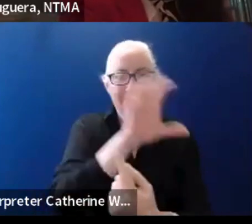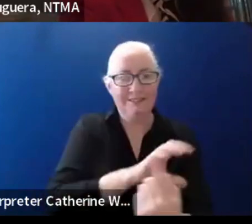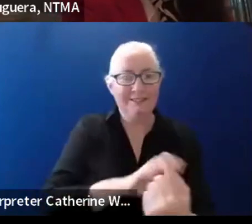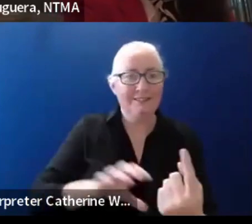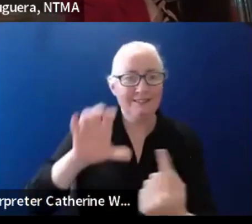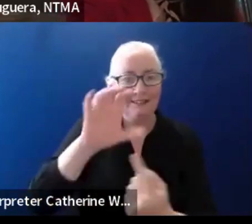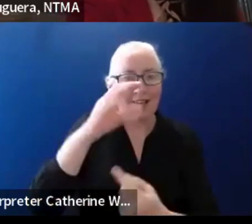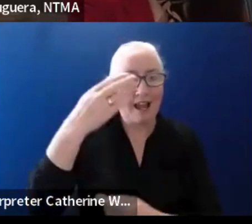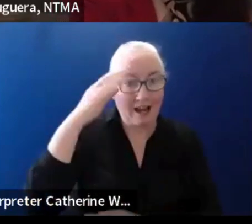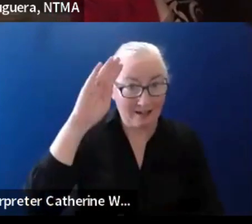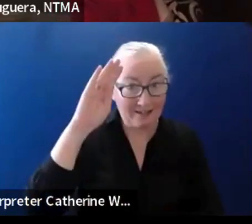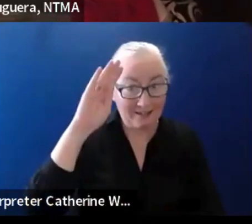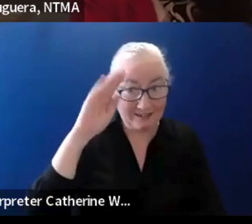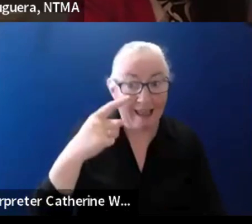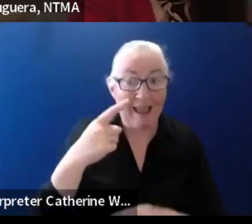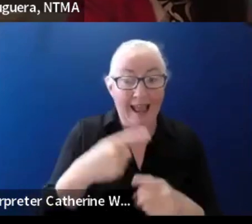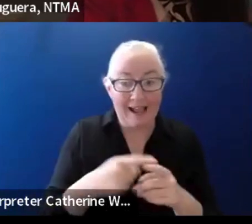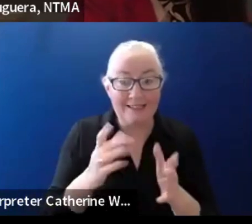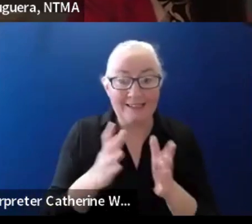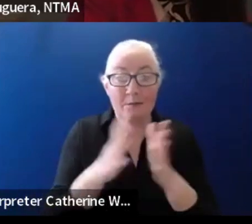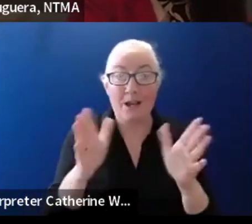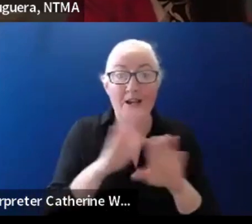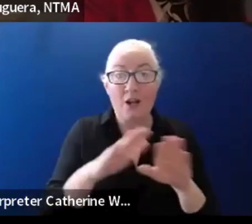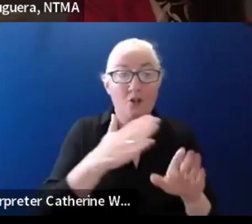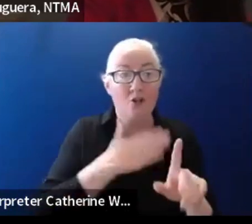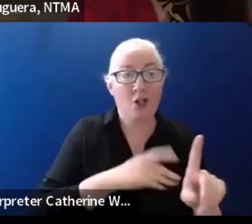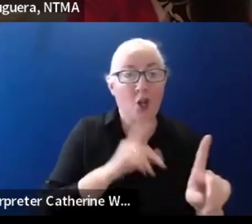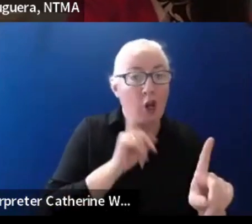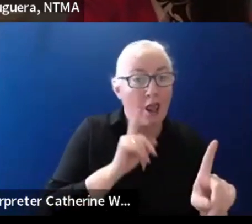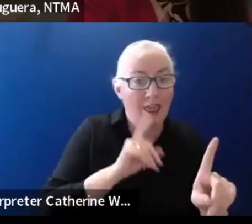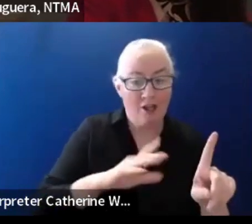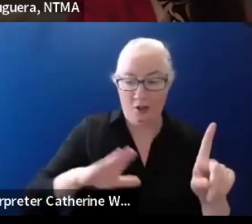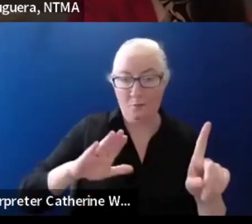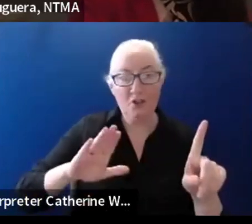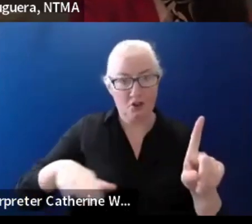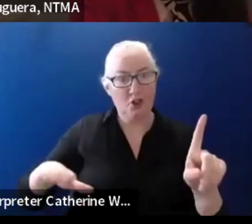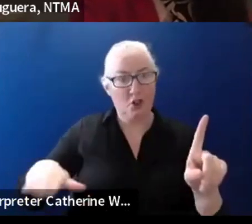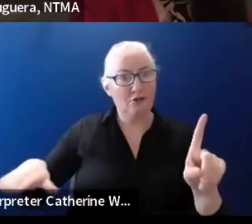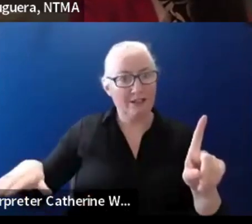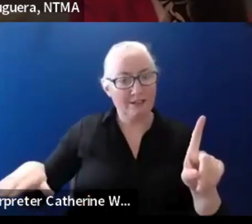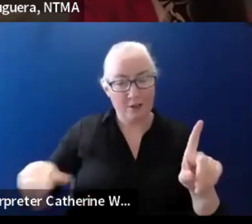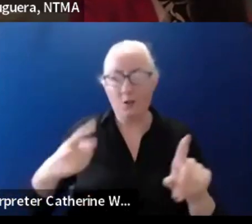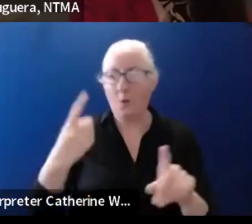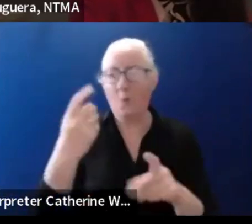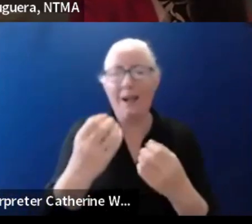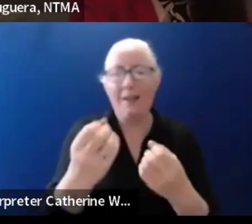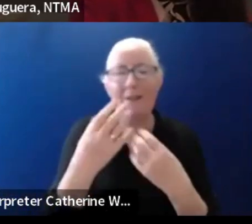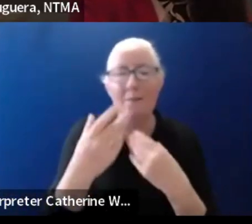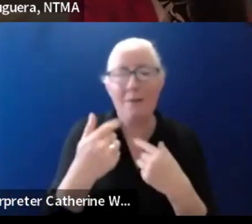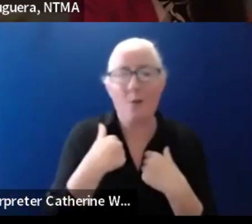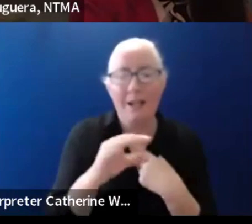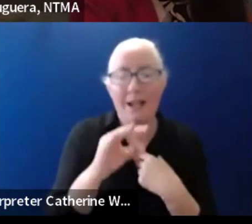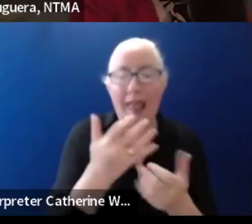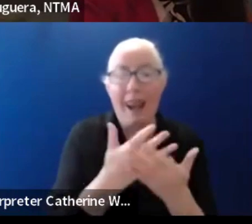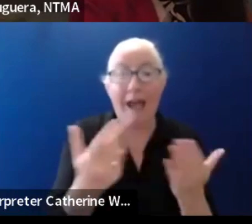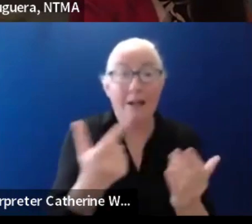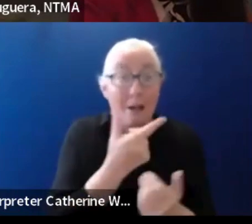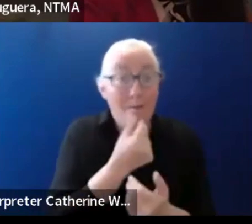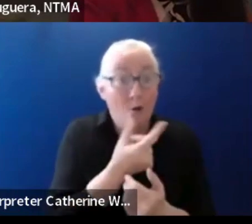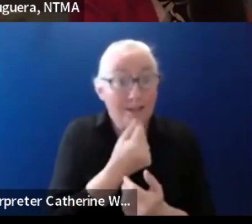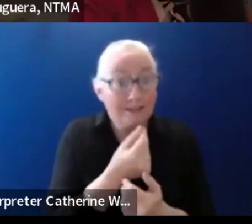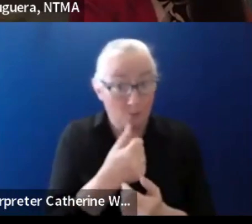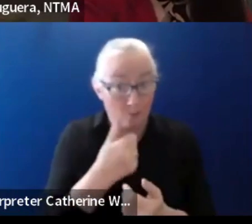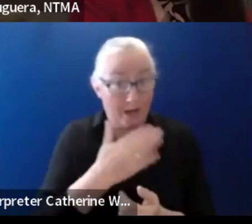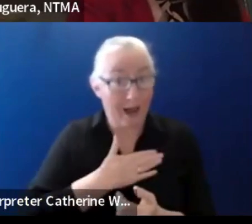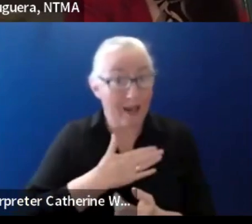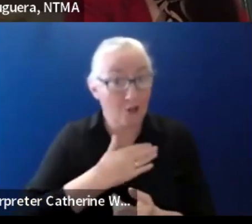Ireland, but also actually expand it not just to girls, but to children. Okay, so one of the feedback we got was that a lot of boys would like to understand as